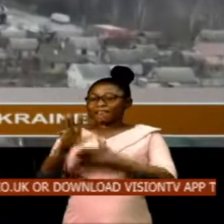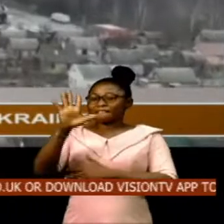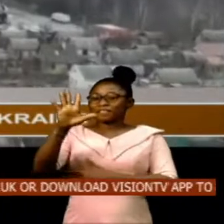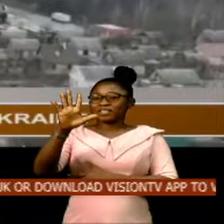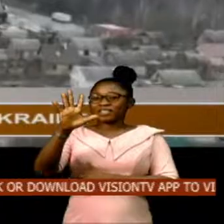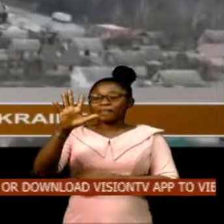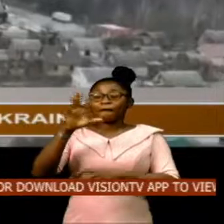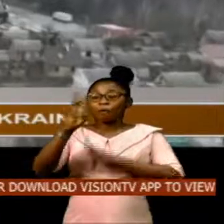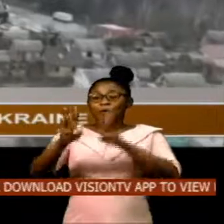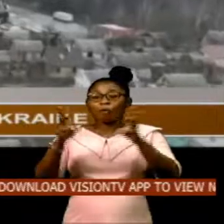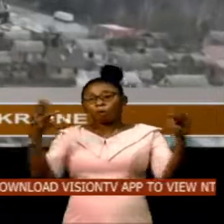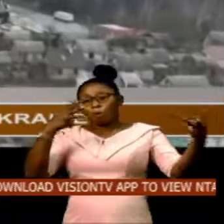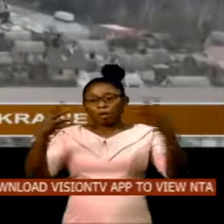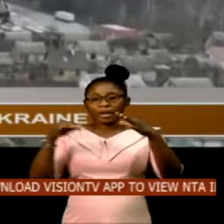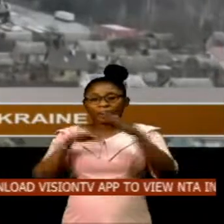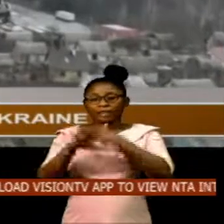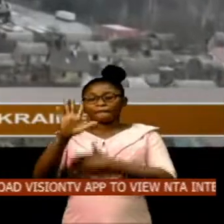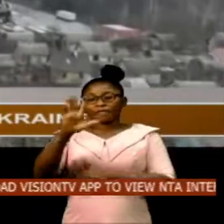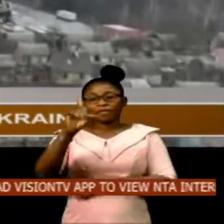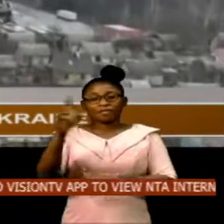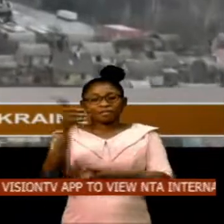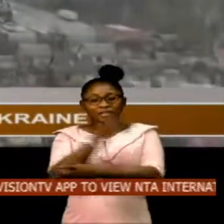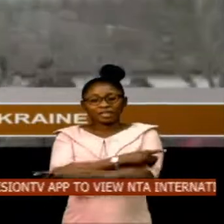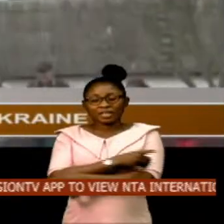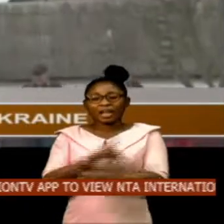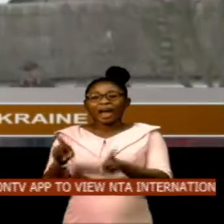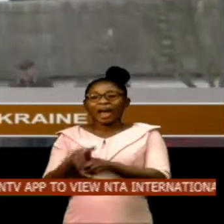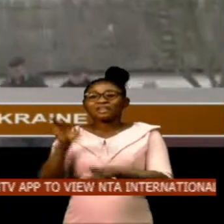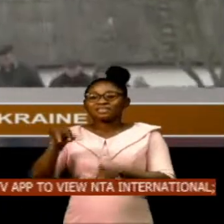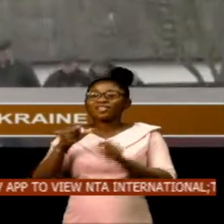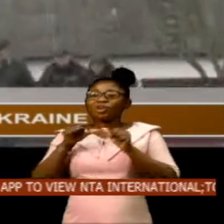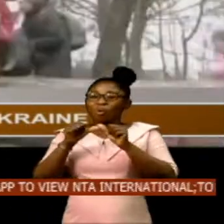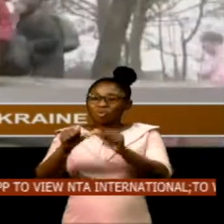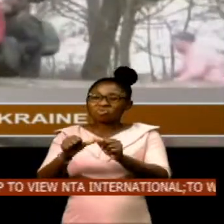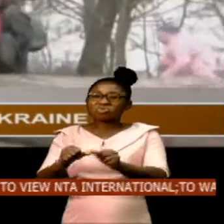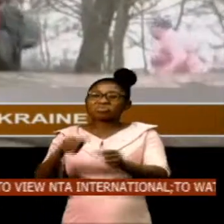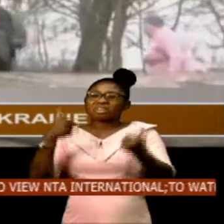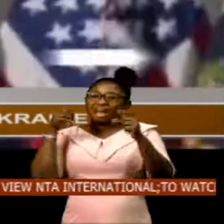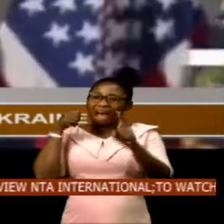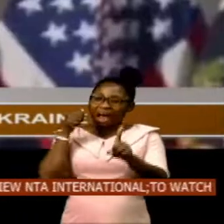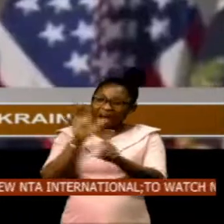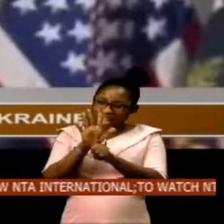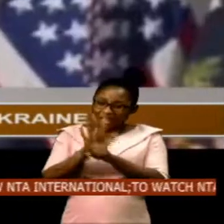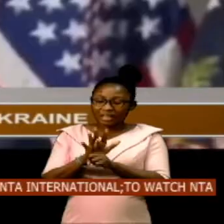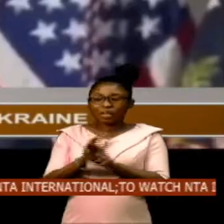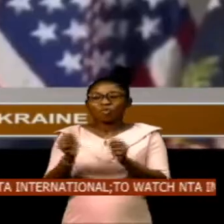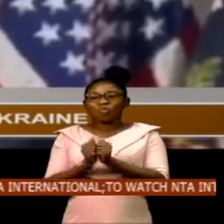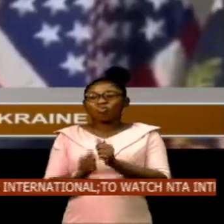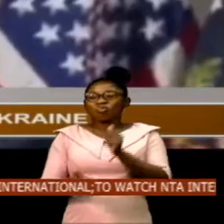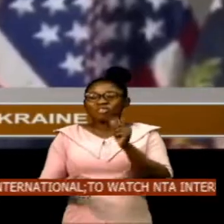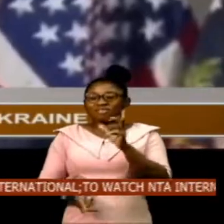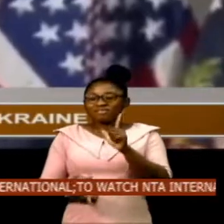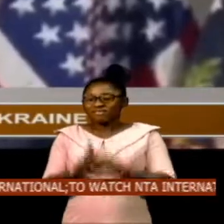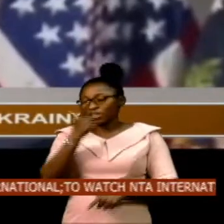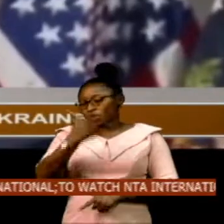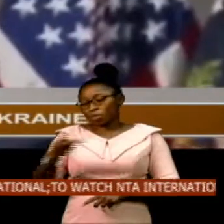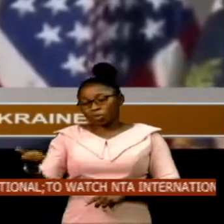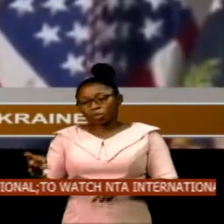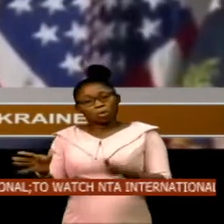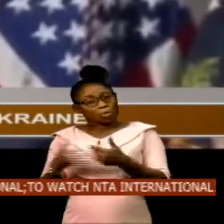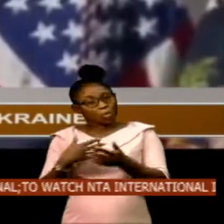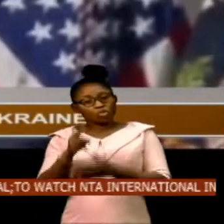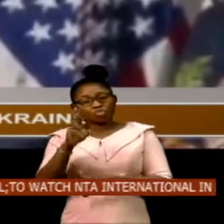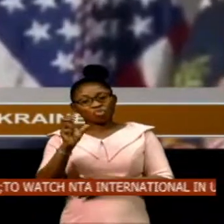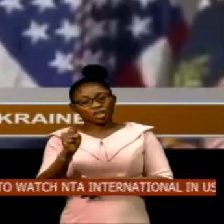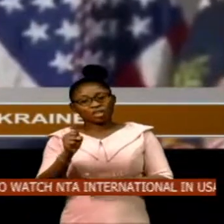day. Moscow identified multiple rocket launchers as the most sensitive weapons, although the U.S. and its